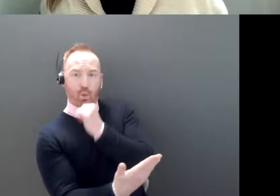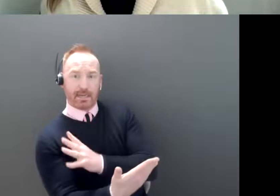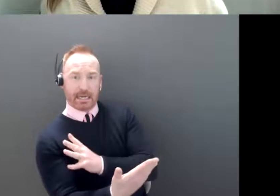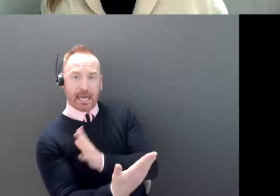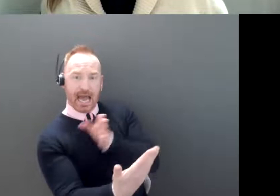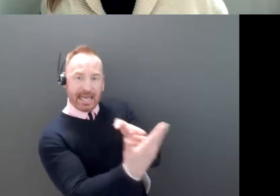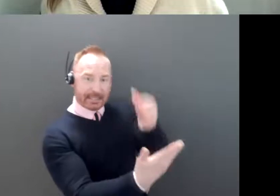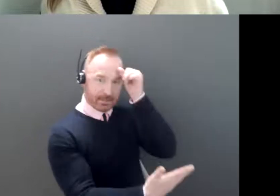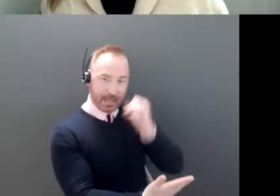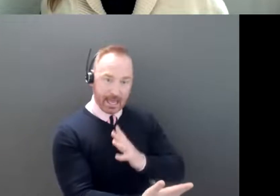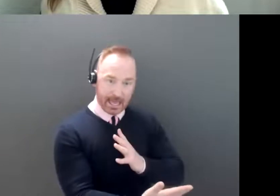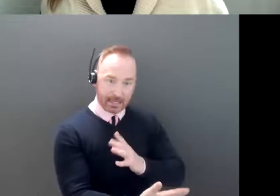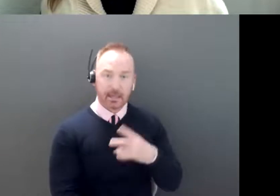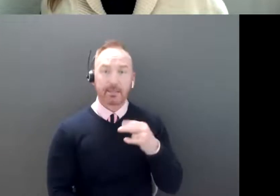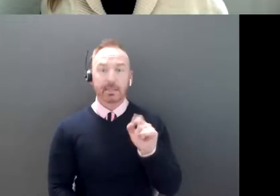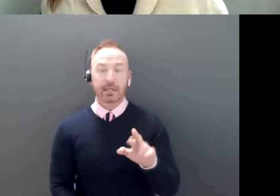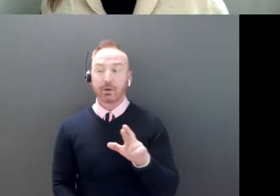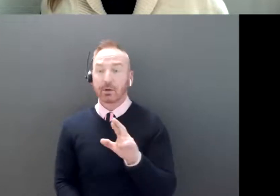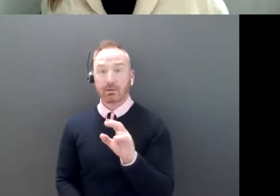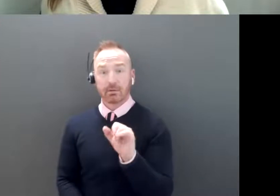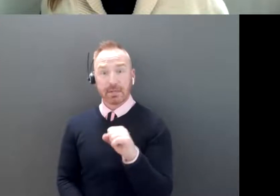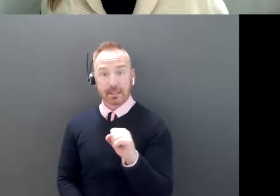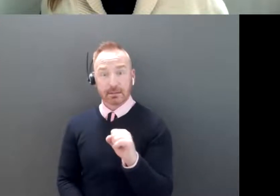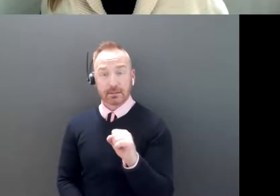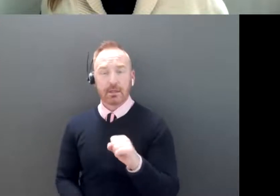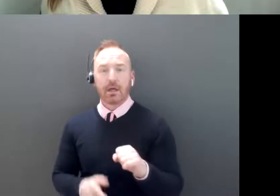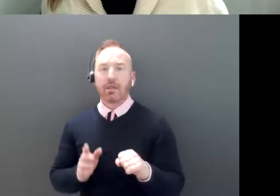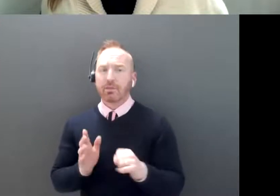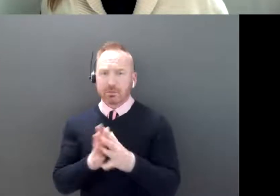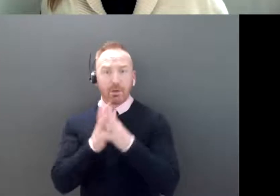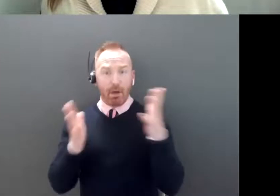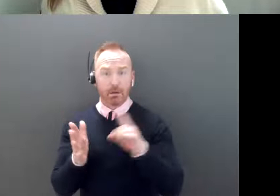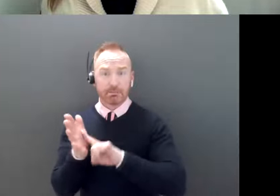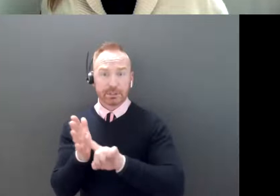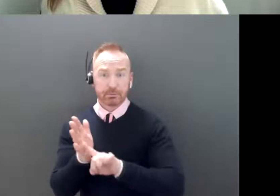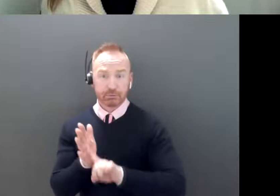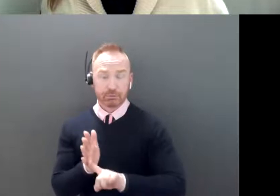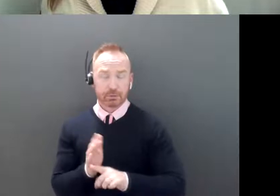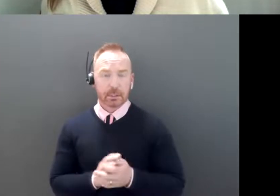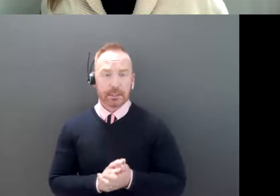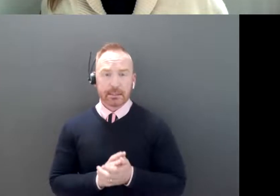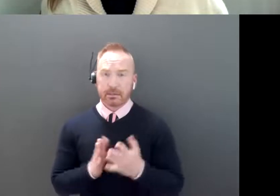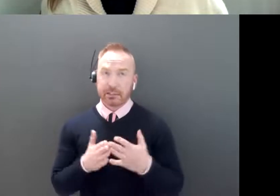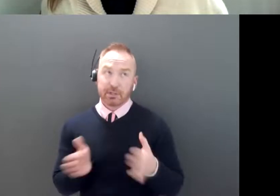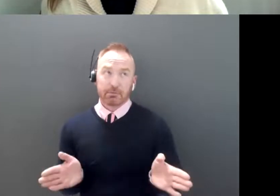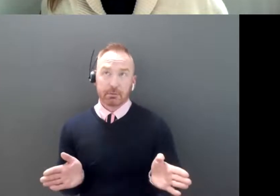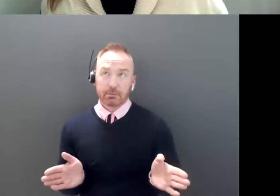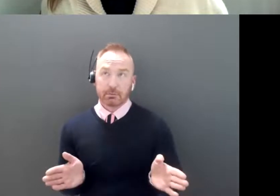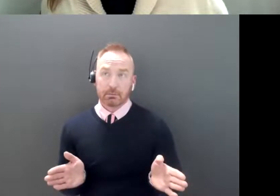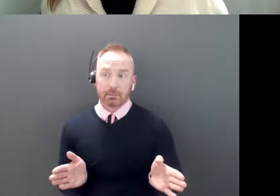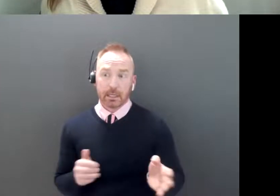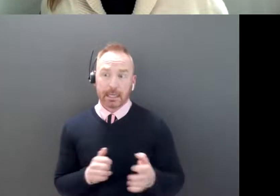Yes. So there is extensive research. In general,